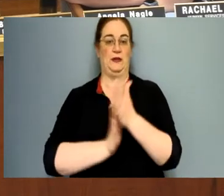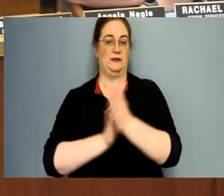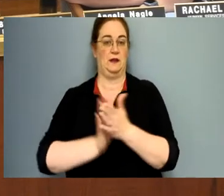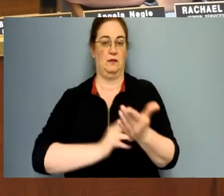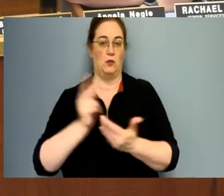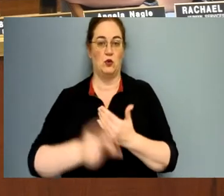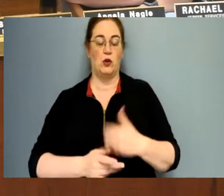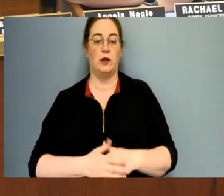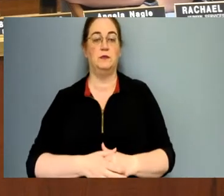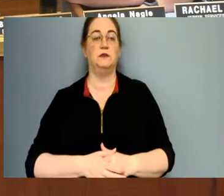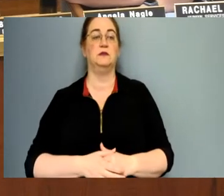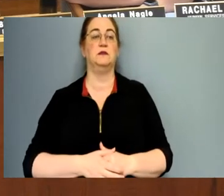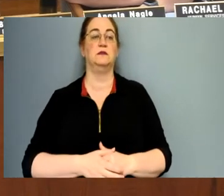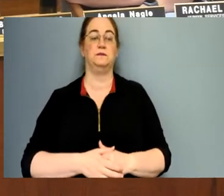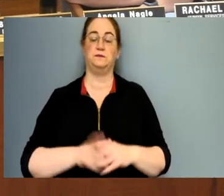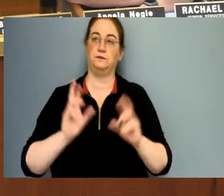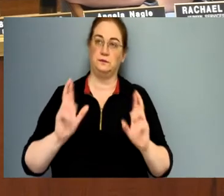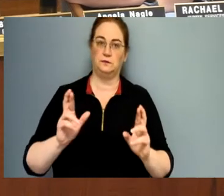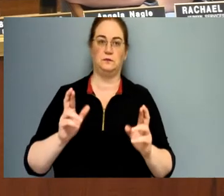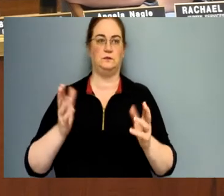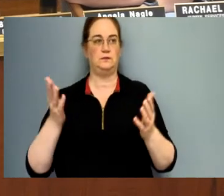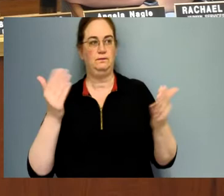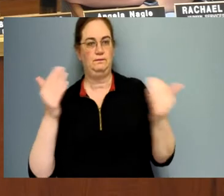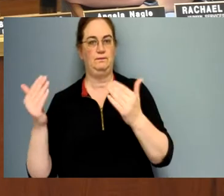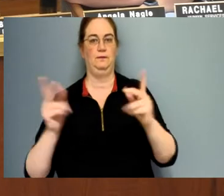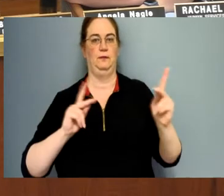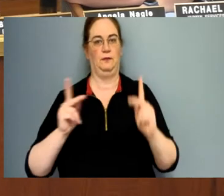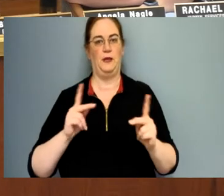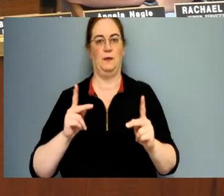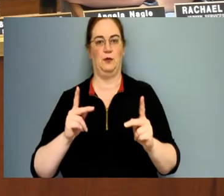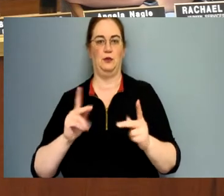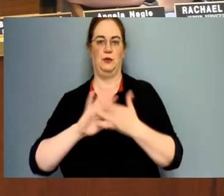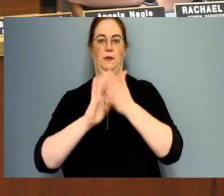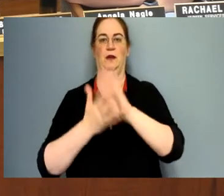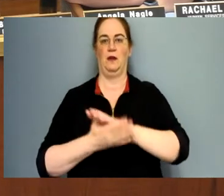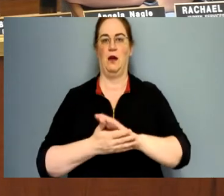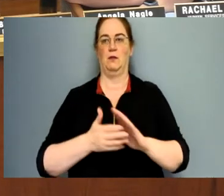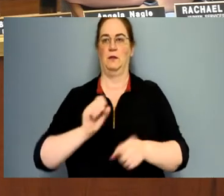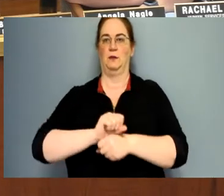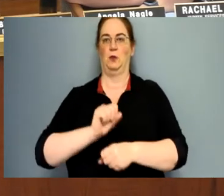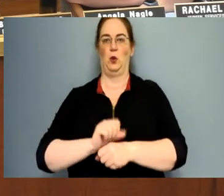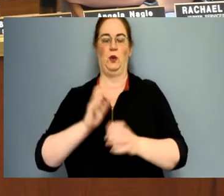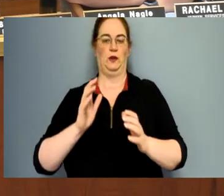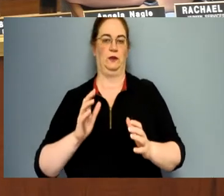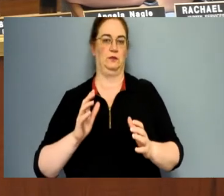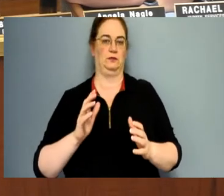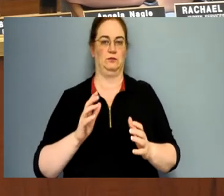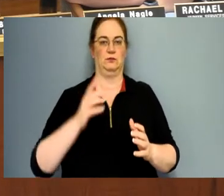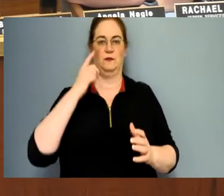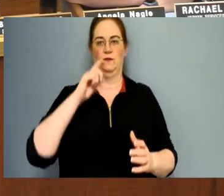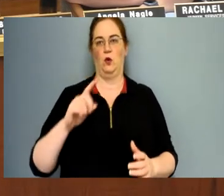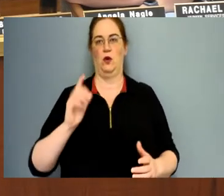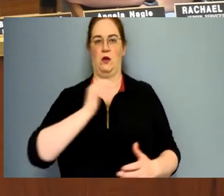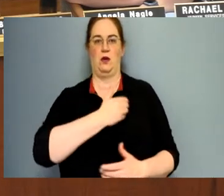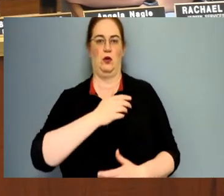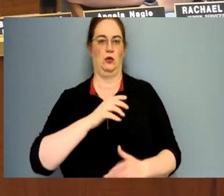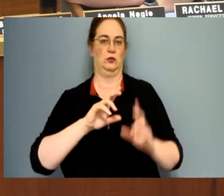programs that we hope will draw people to become a parks employee. Finally, I want to